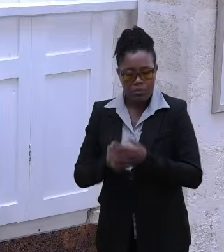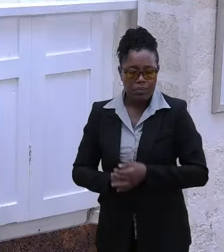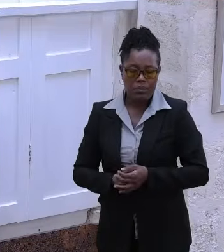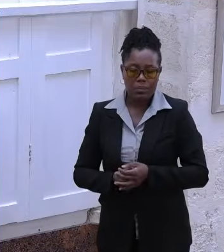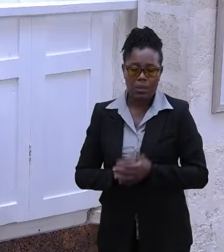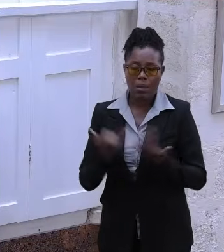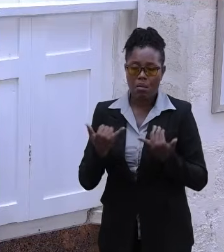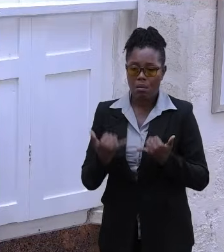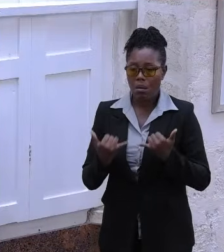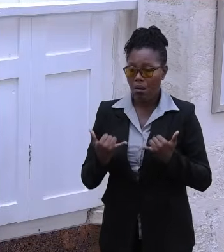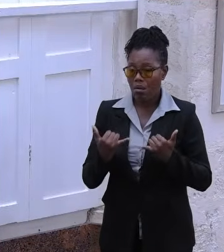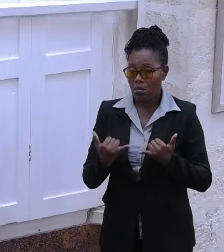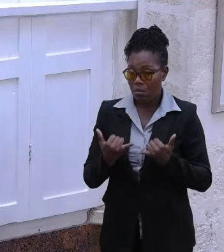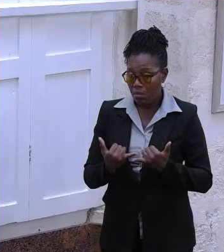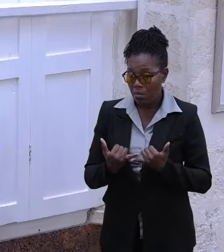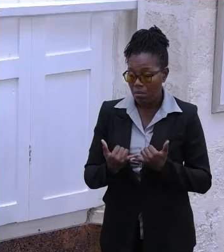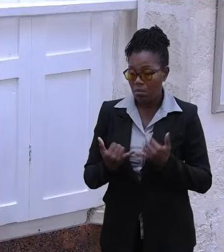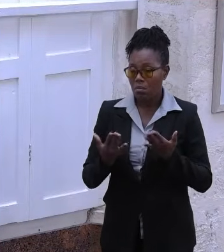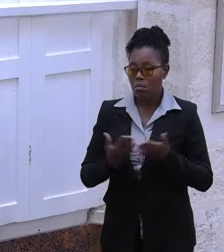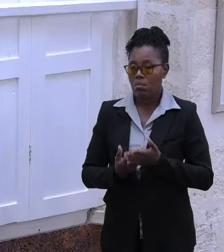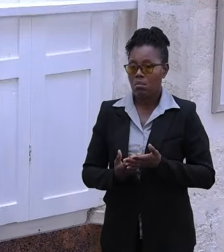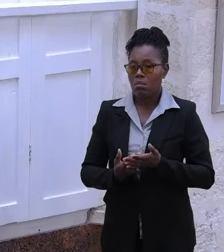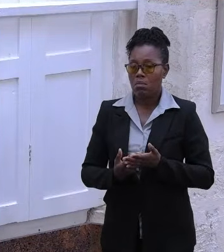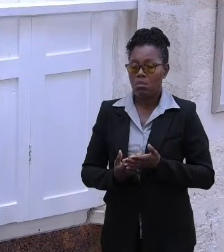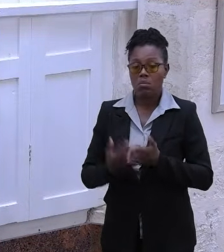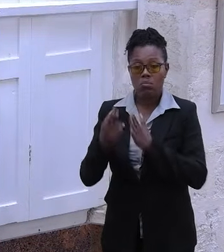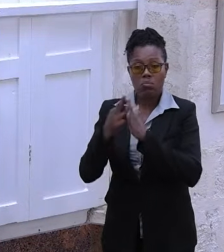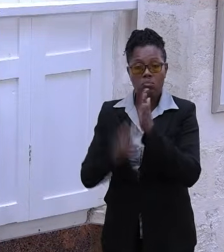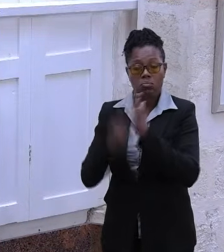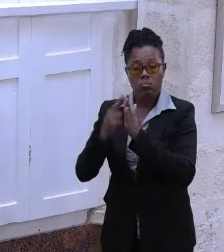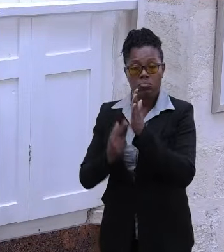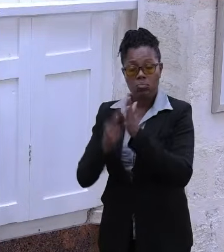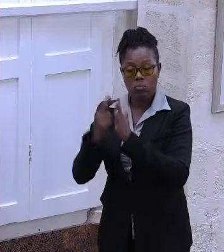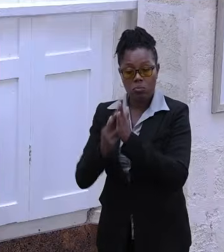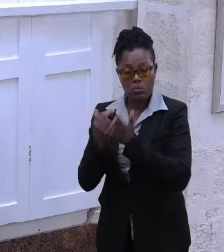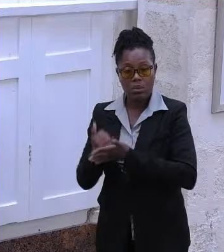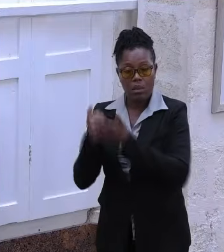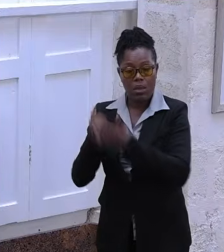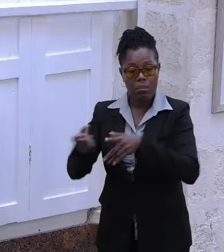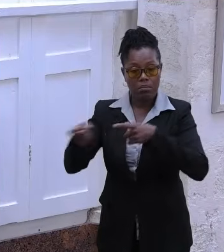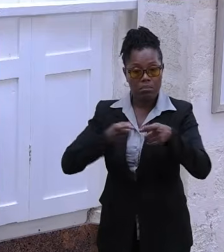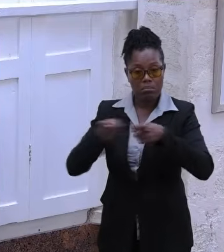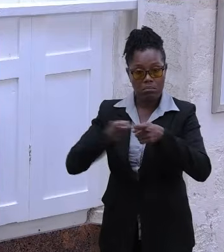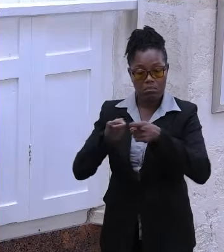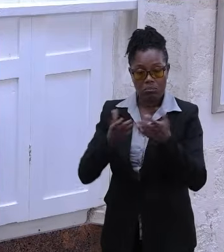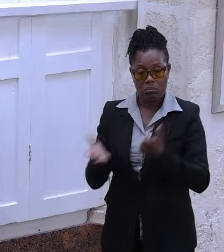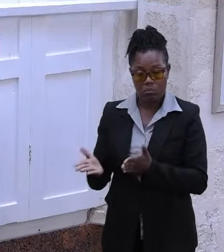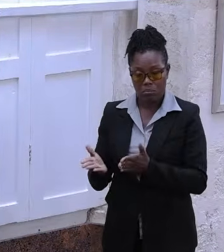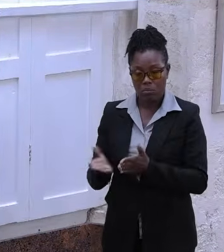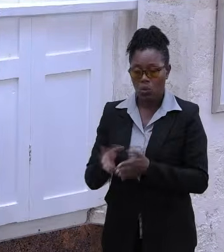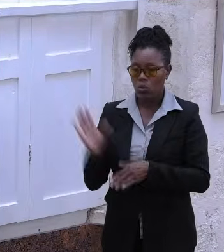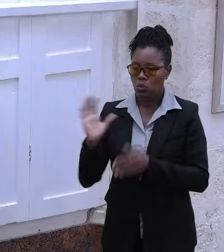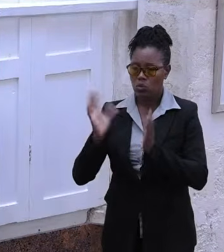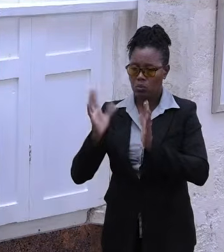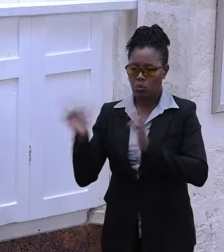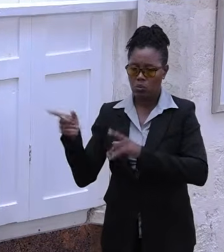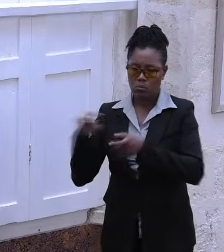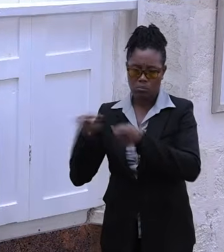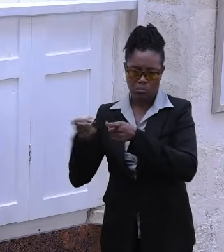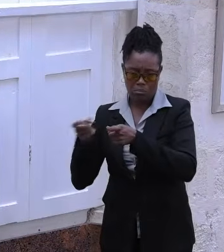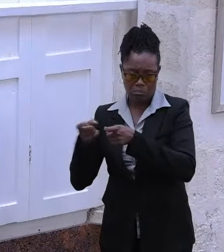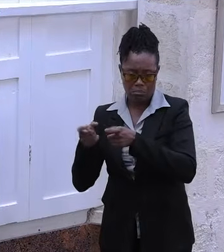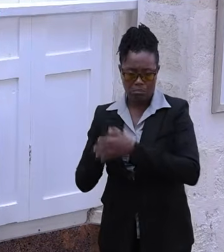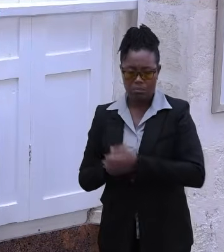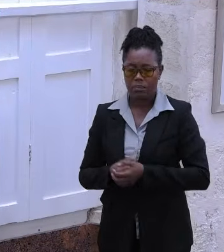modern security protocols that we can manage a process similar to the one that you have described. I fail to believe